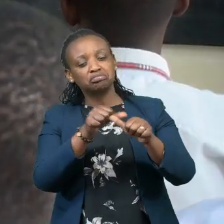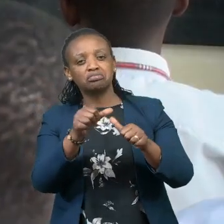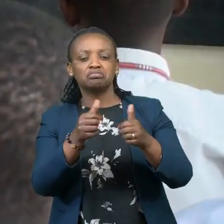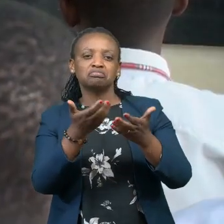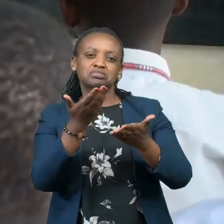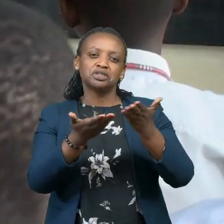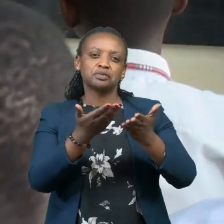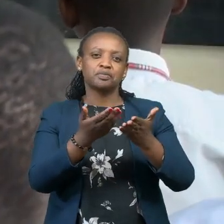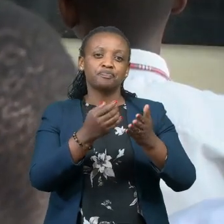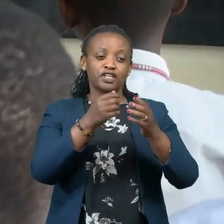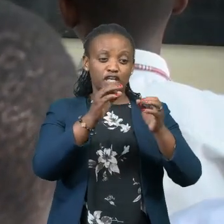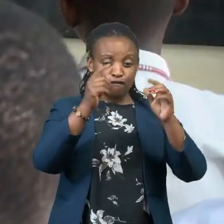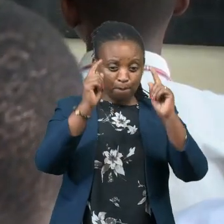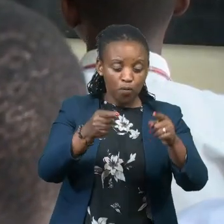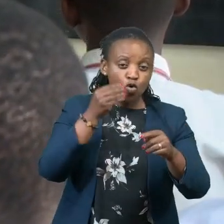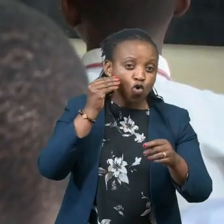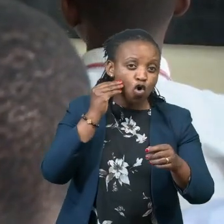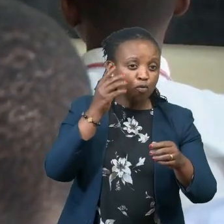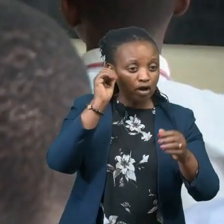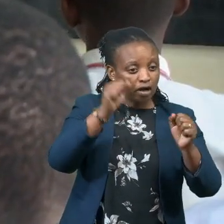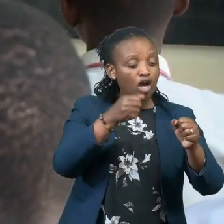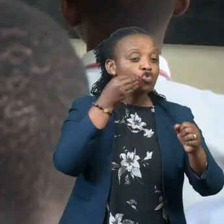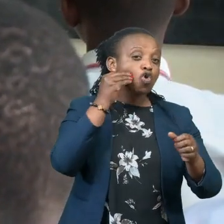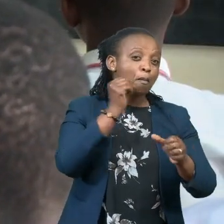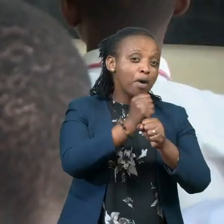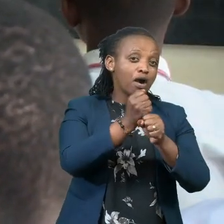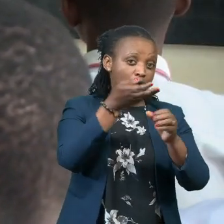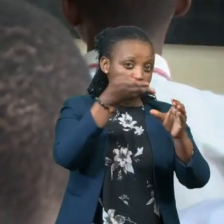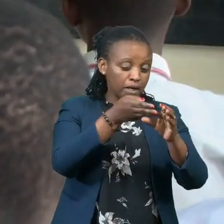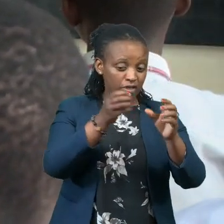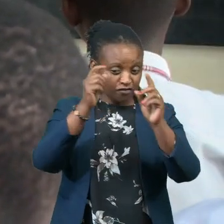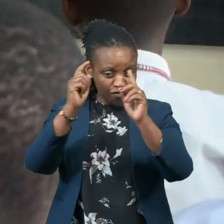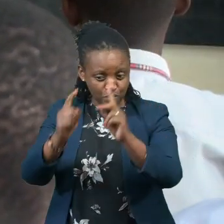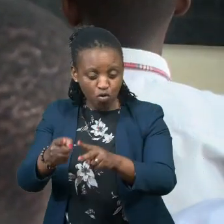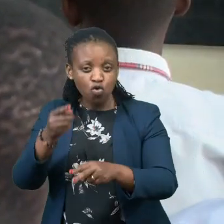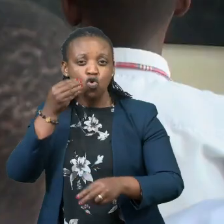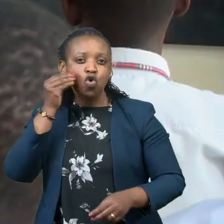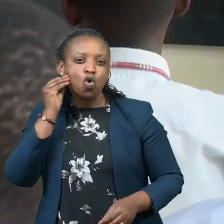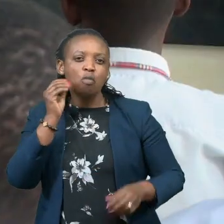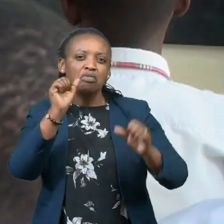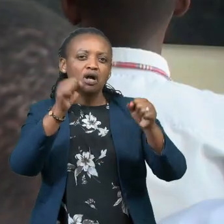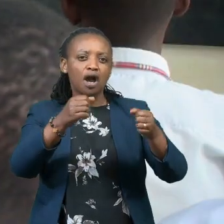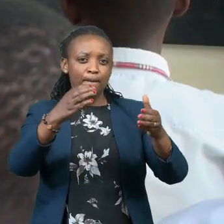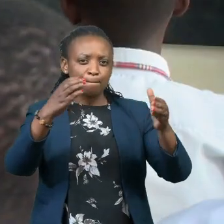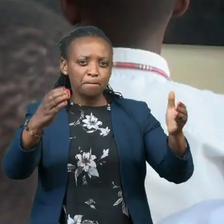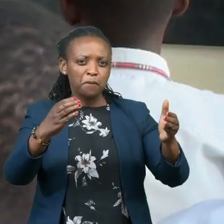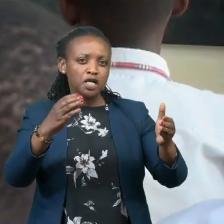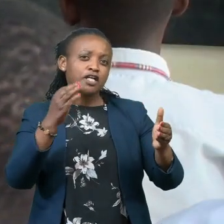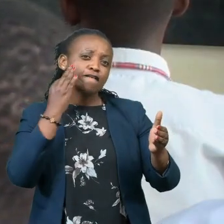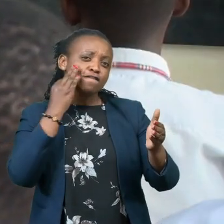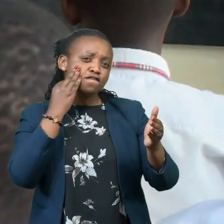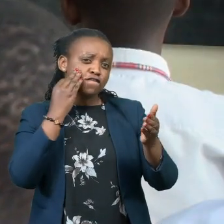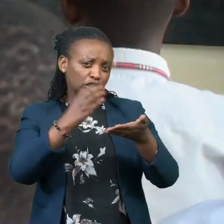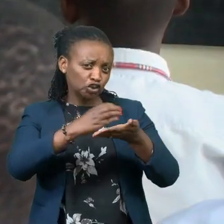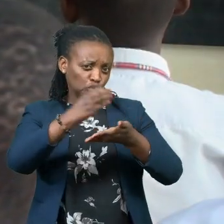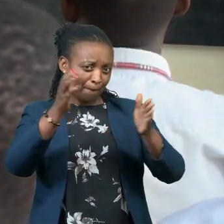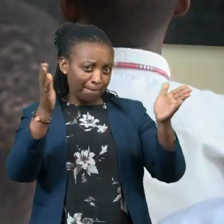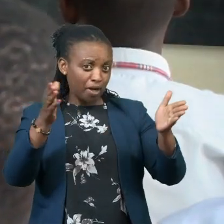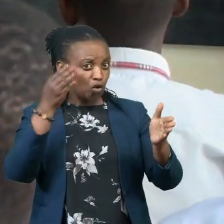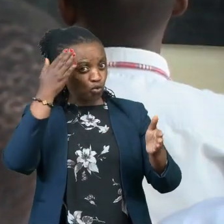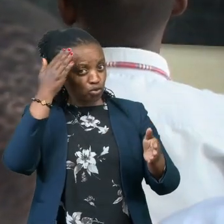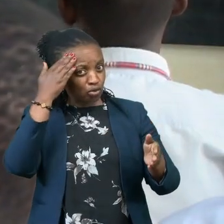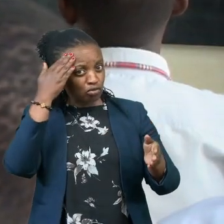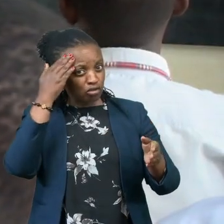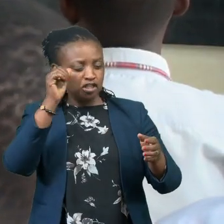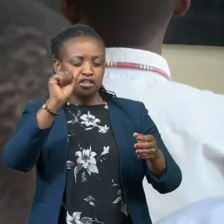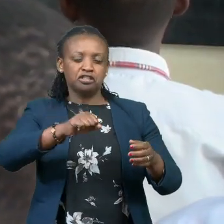them. But when you reach at home, because it will be in your homework, when you reach at home, you get a bigger bottle, the Fanta